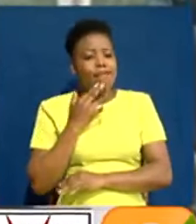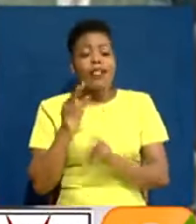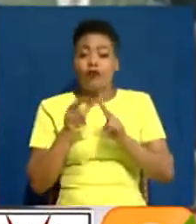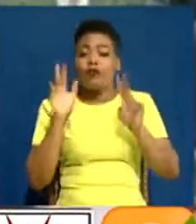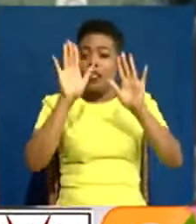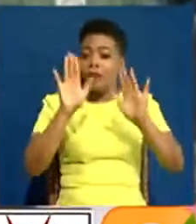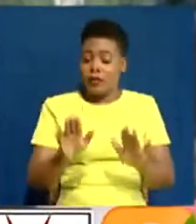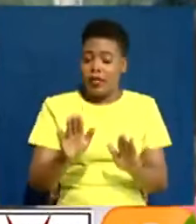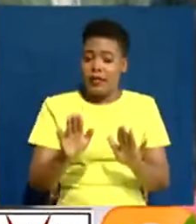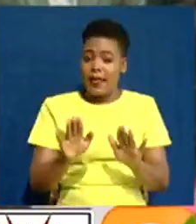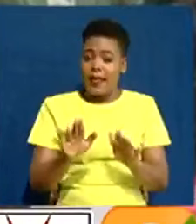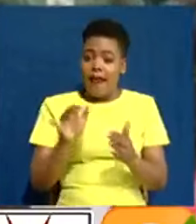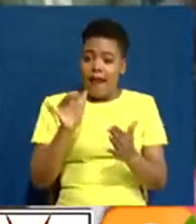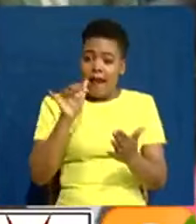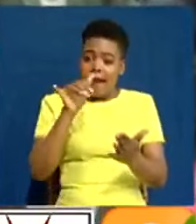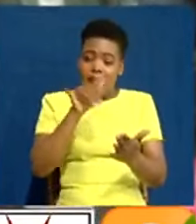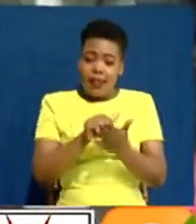that